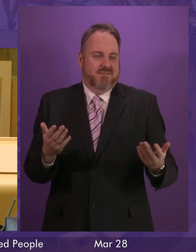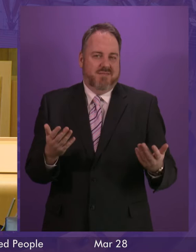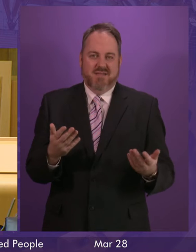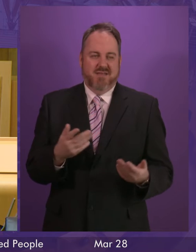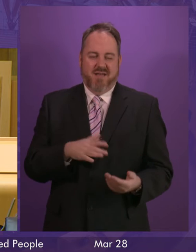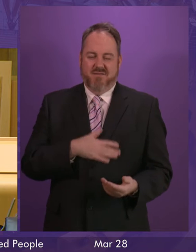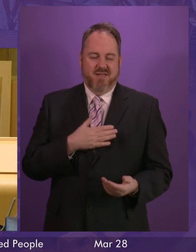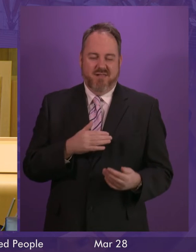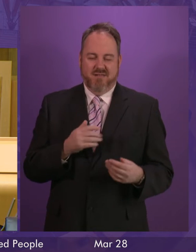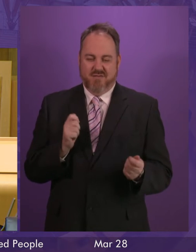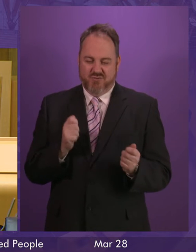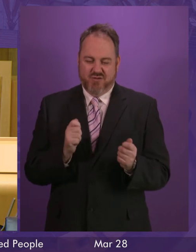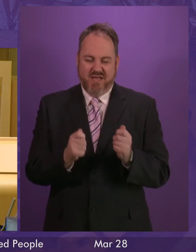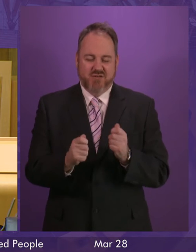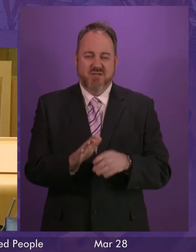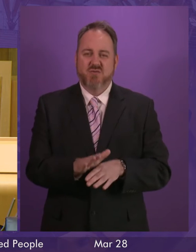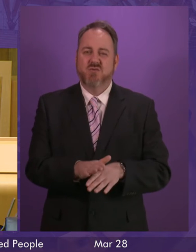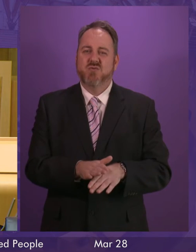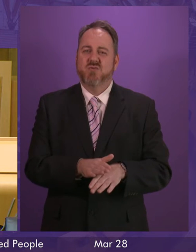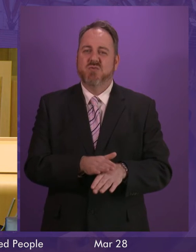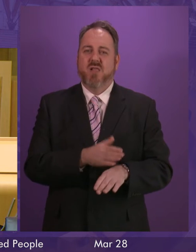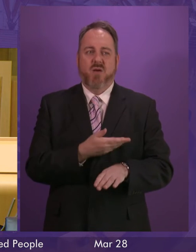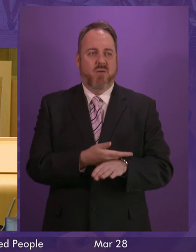too slow for far too many people.